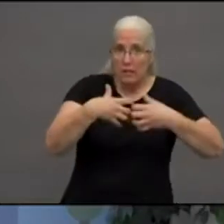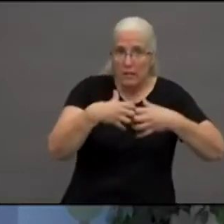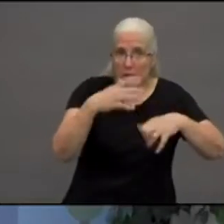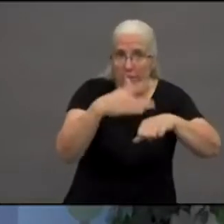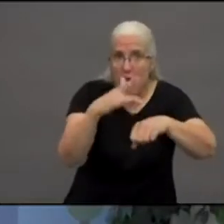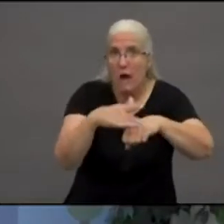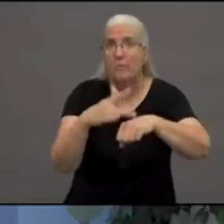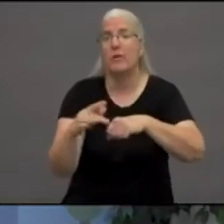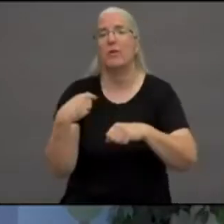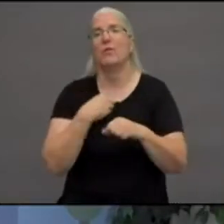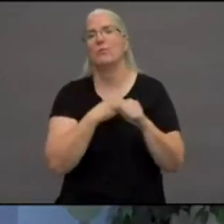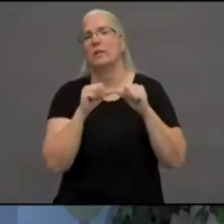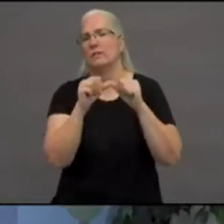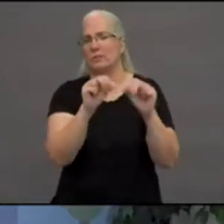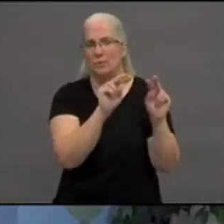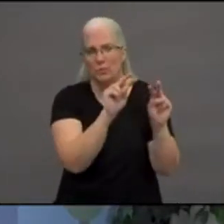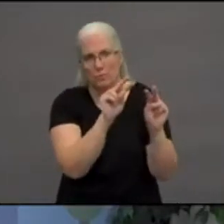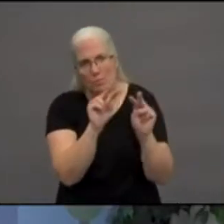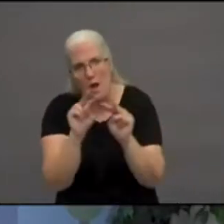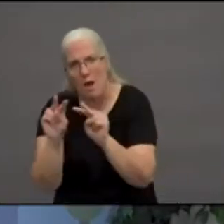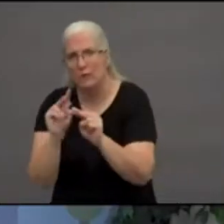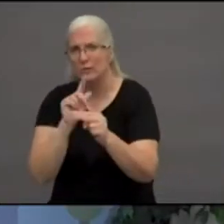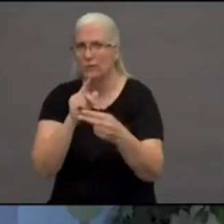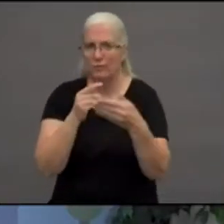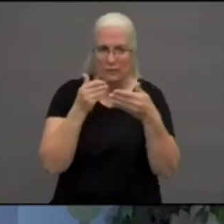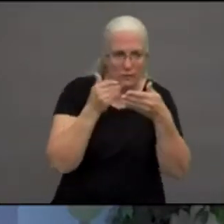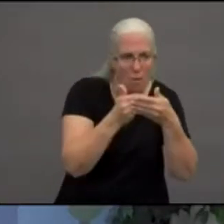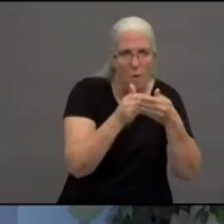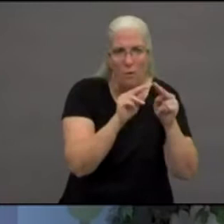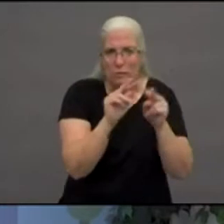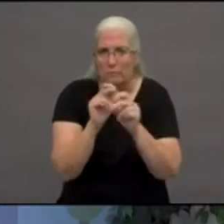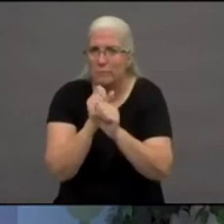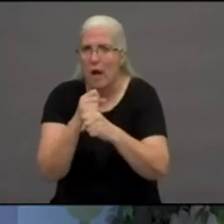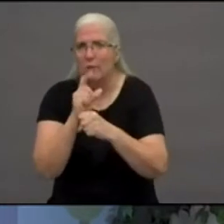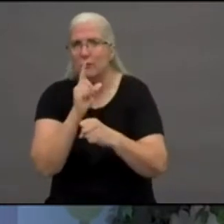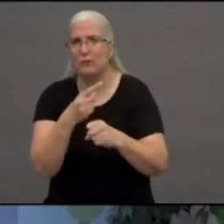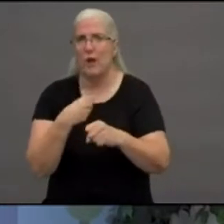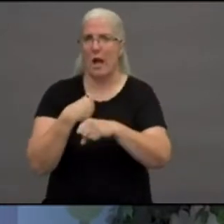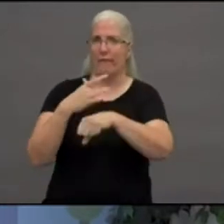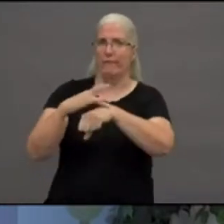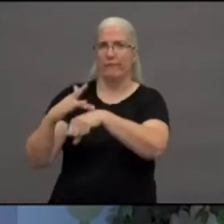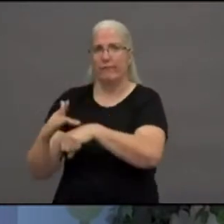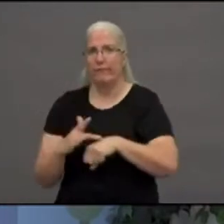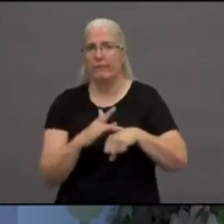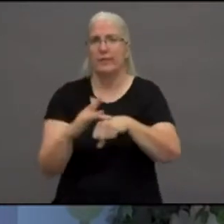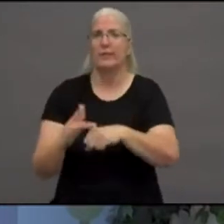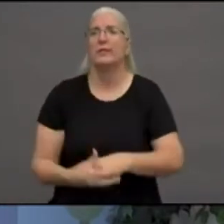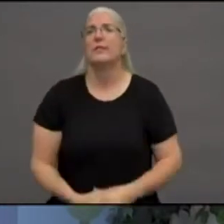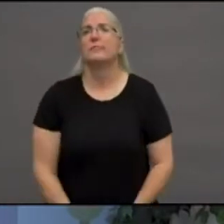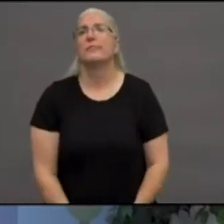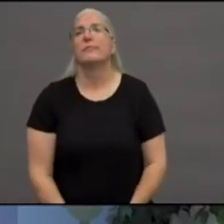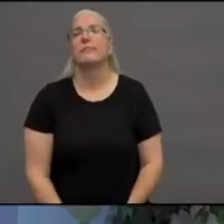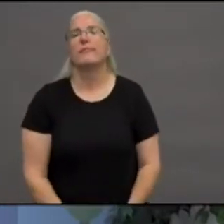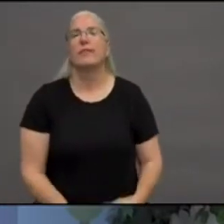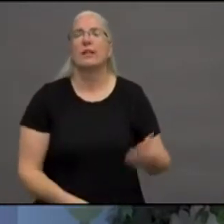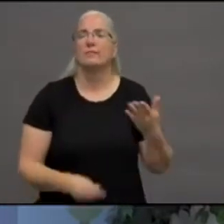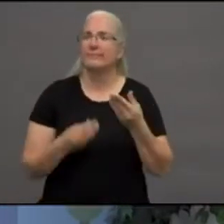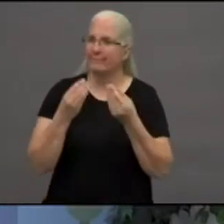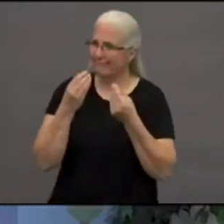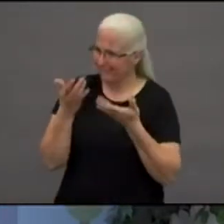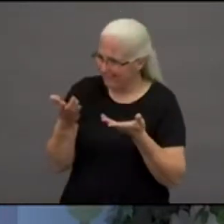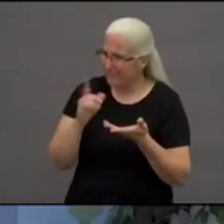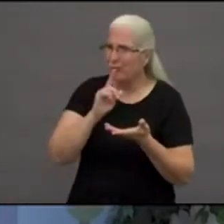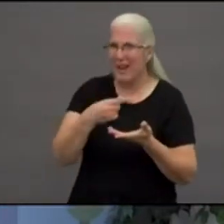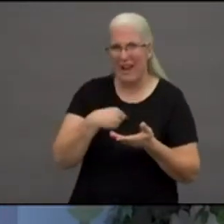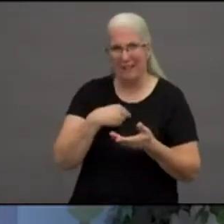Jill. And I think you answered a couple of things because I'm sure a lot has shifted from 6 months ago. But are there any other